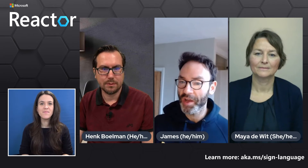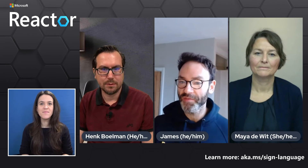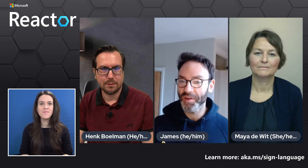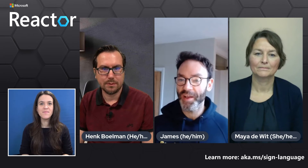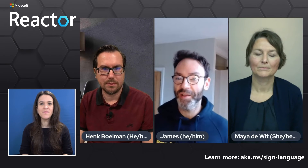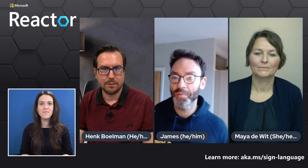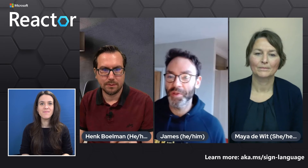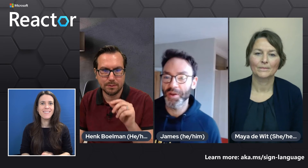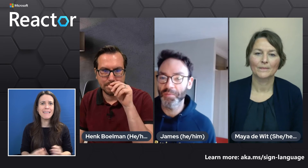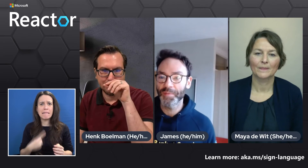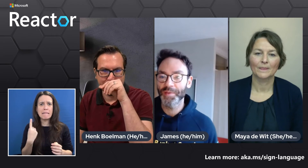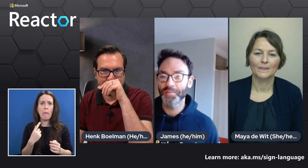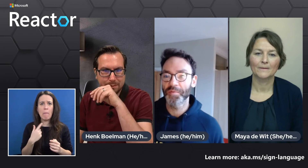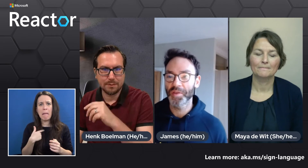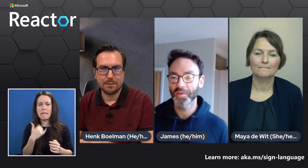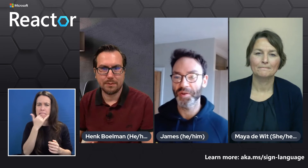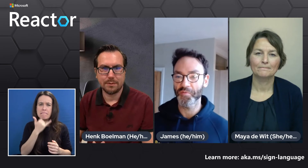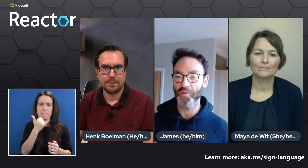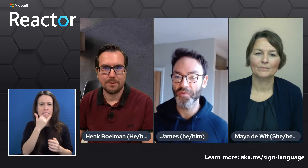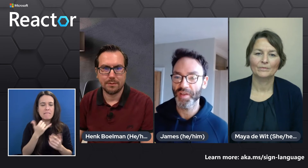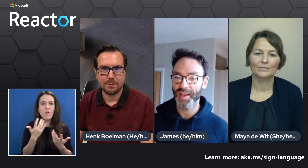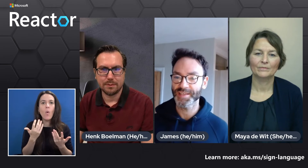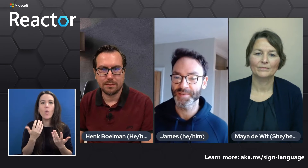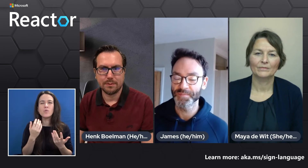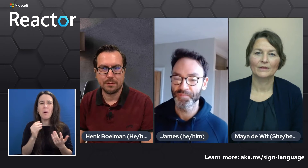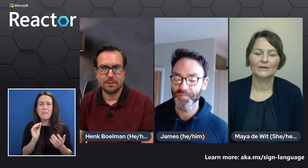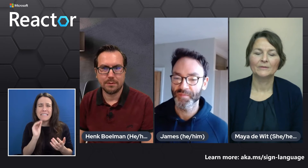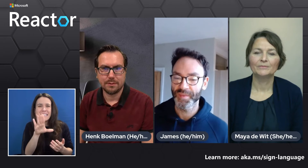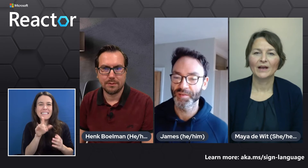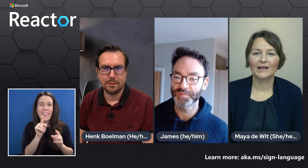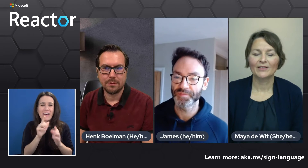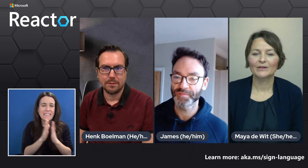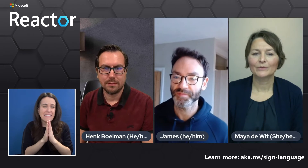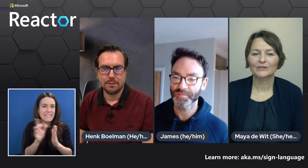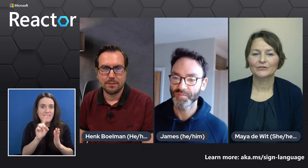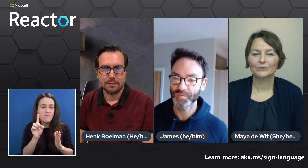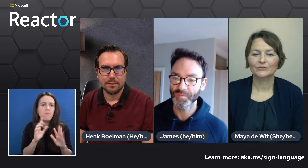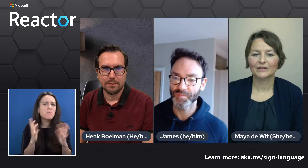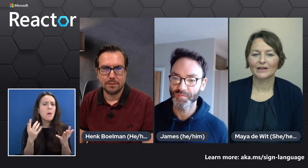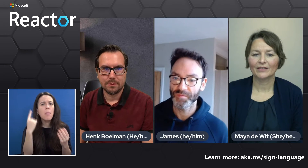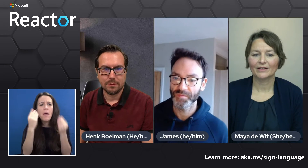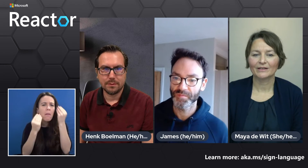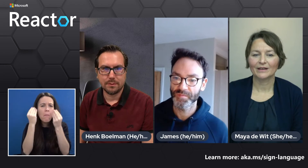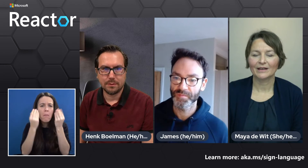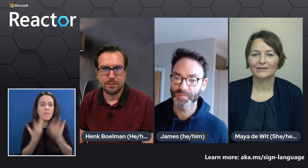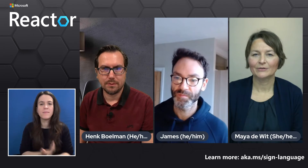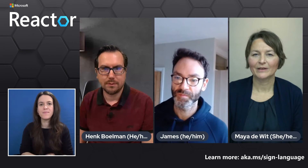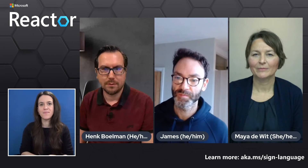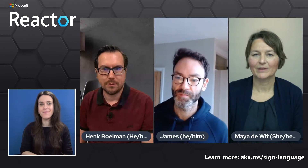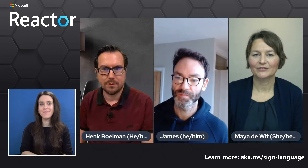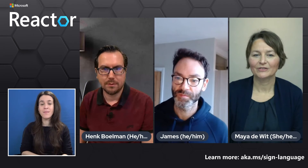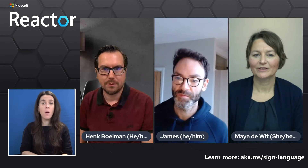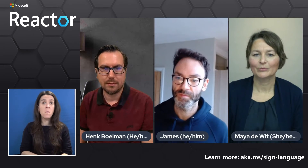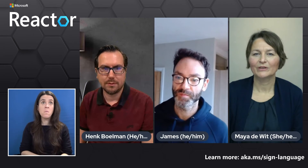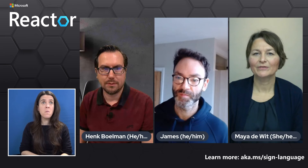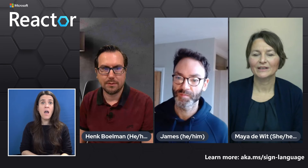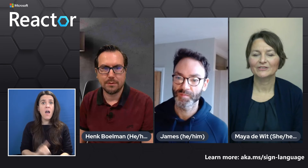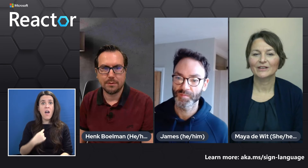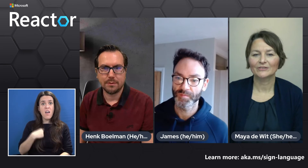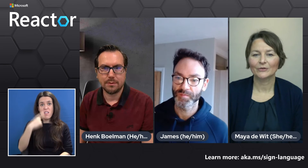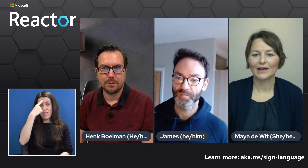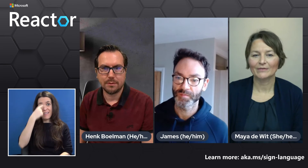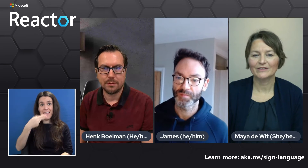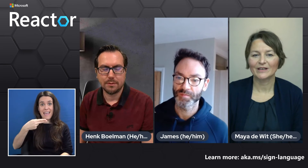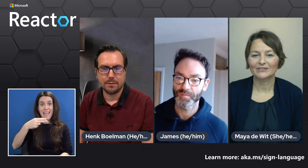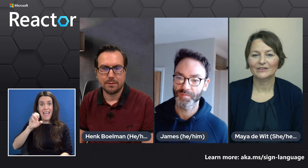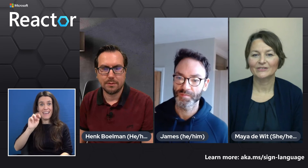or kind of like, where people could improve, I guess? No, I think what is crucial, and I think Henk already mentioned it briefly, is that